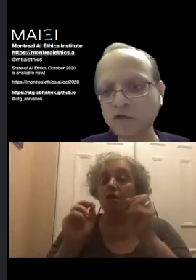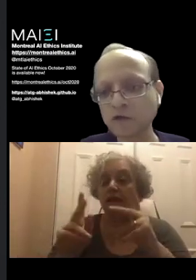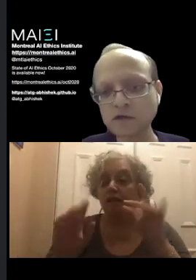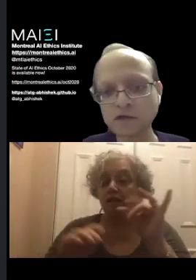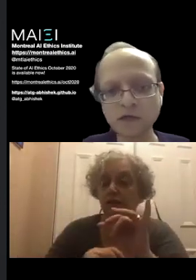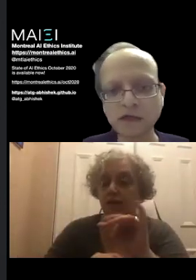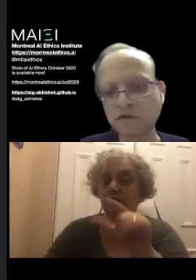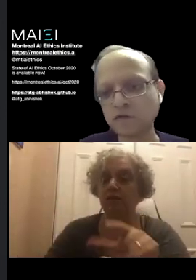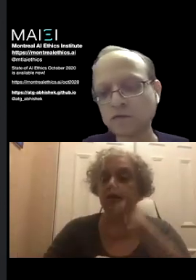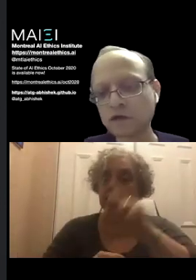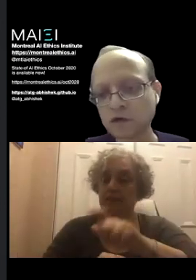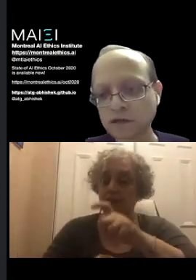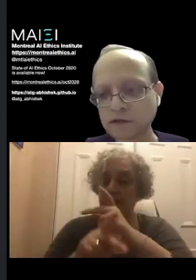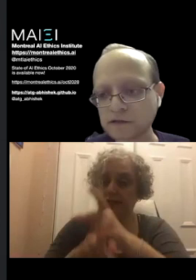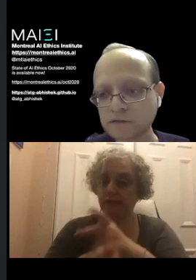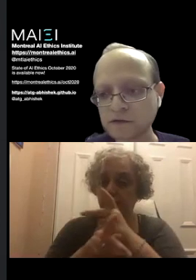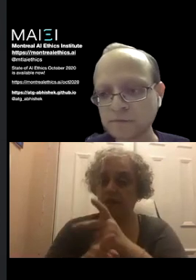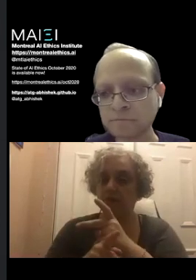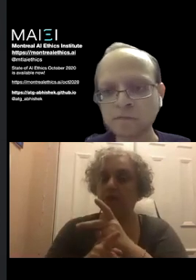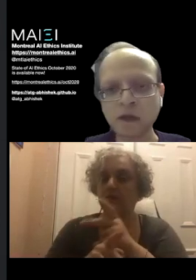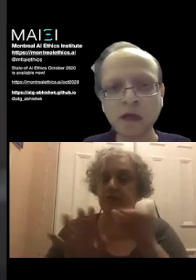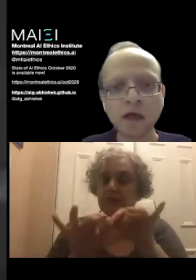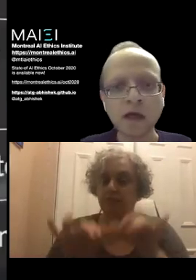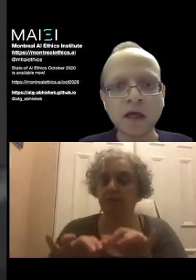So we do need to be careful when we're deploying these systems.